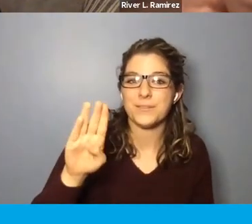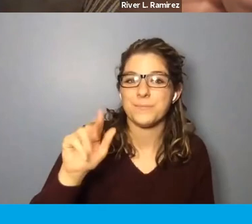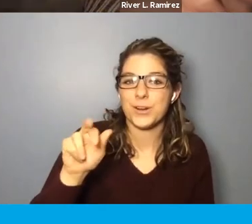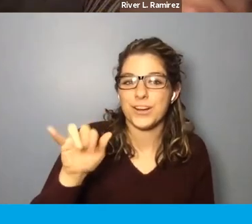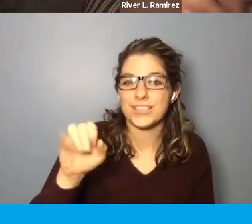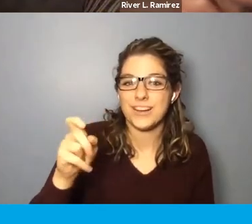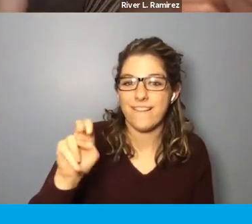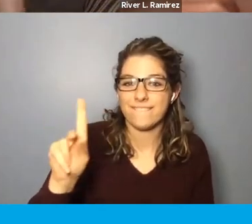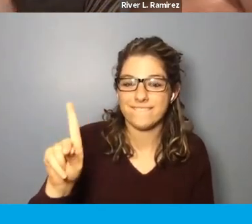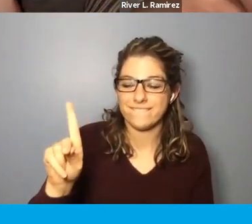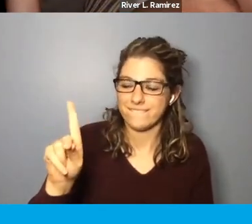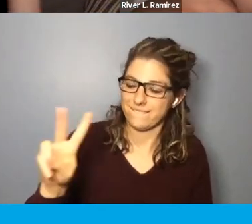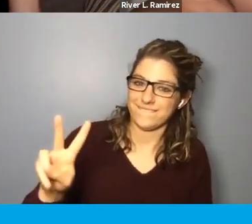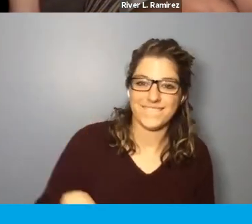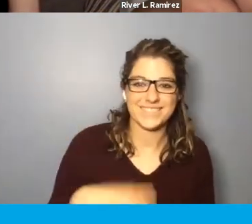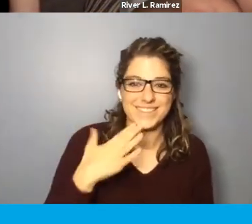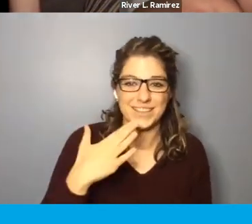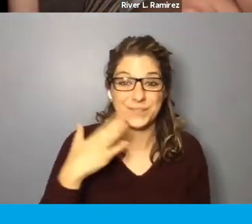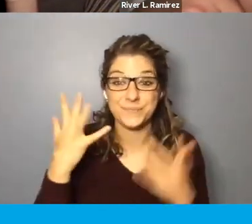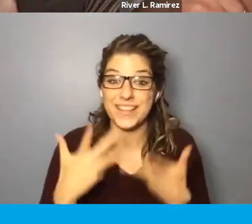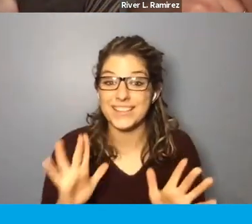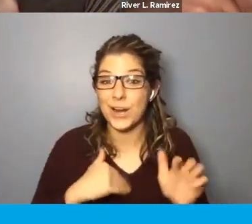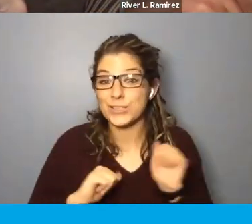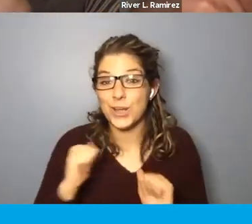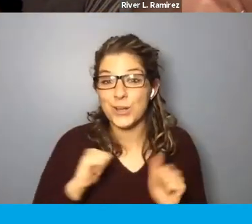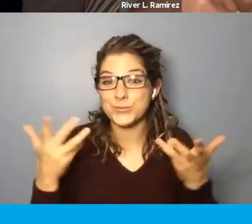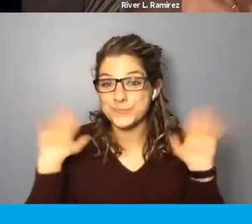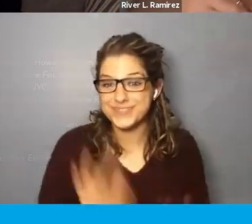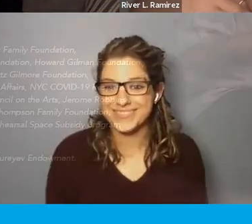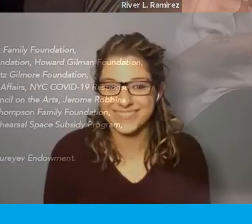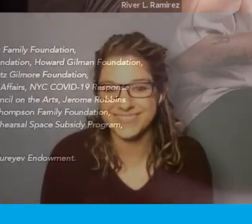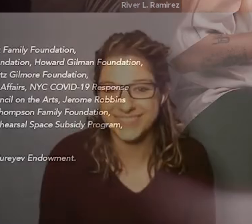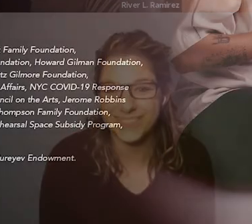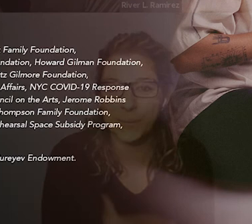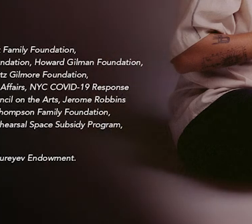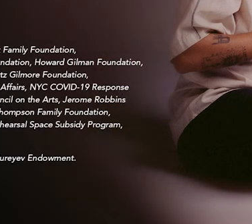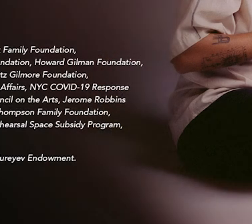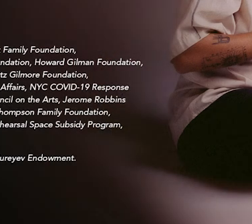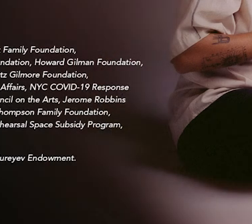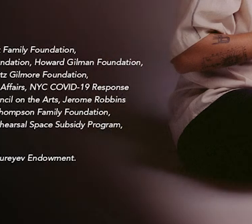That's it. That's our show. Thank you. Bye.